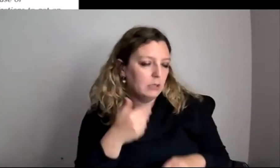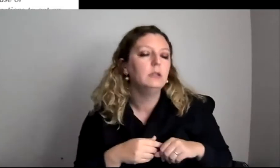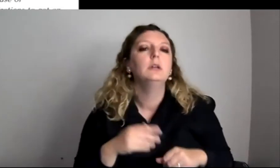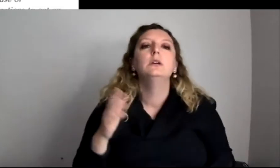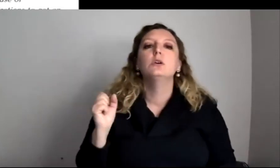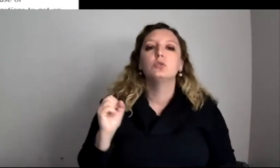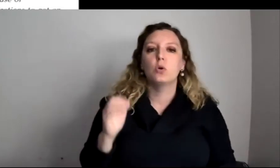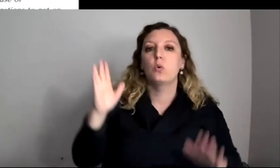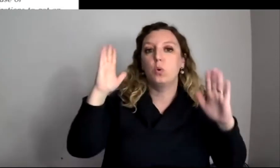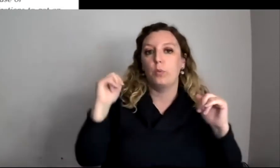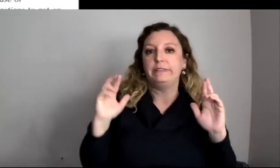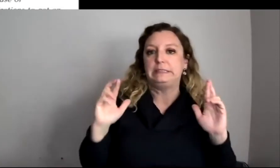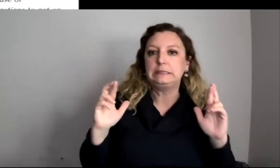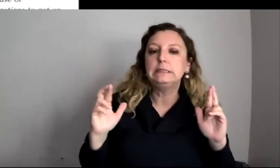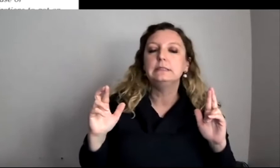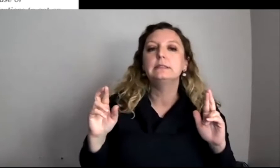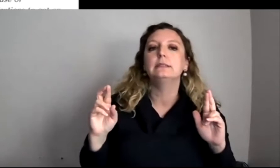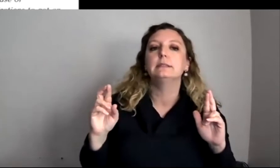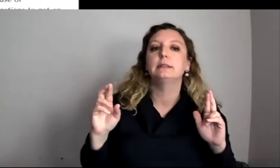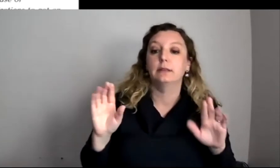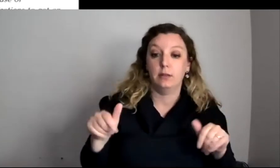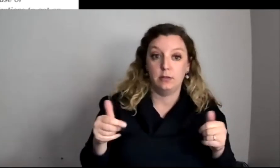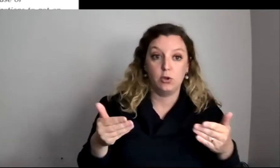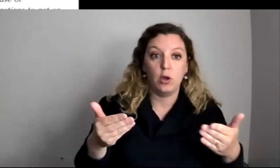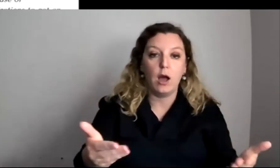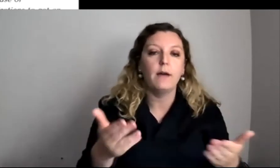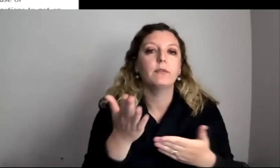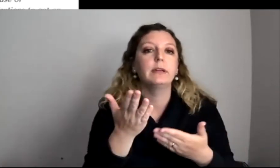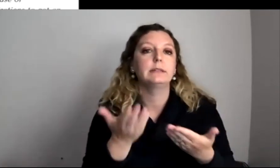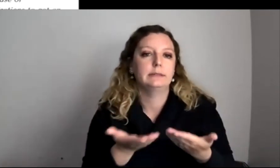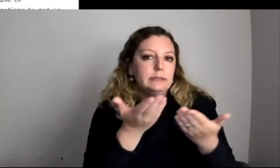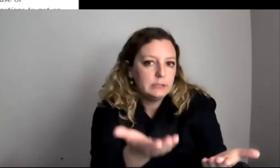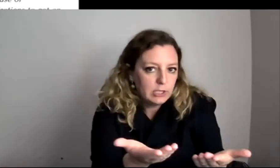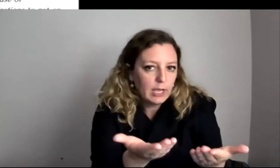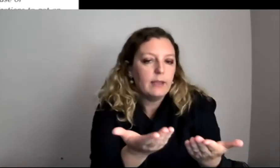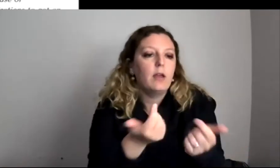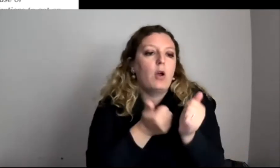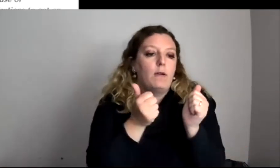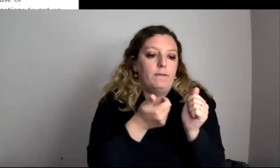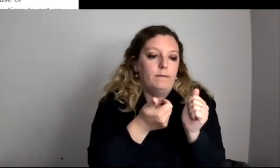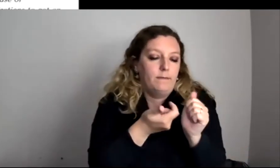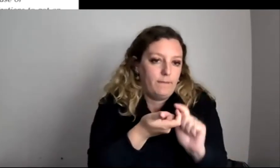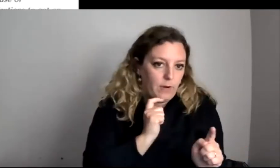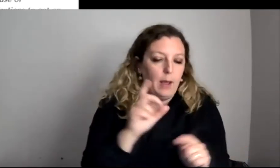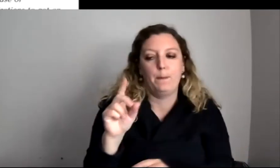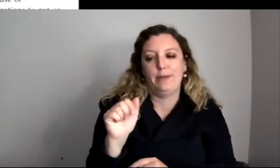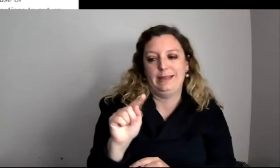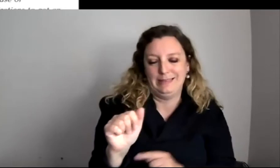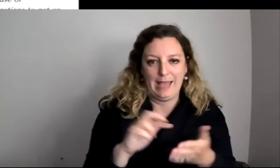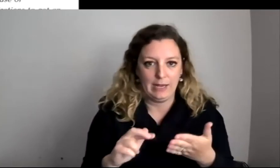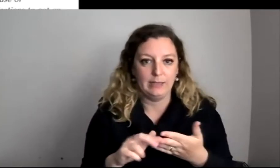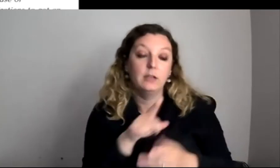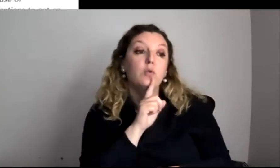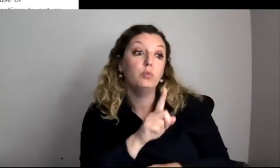so we're hopeful that by offering suggestions that are empirically driven, we might be able to take this really,